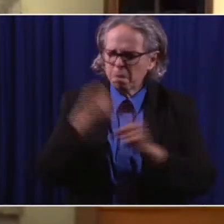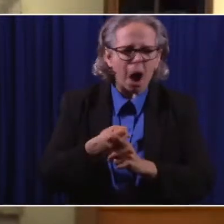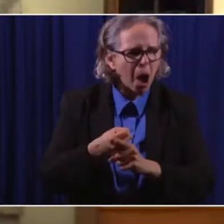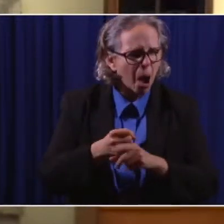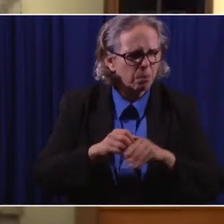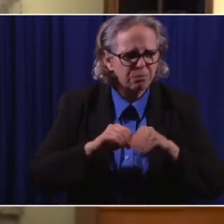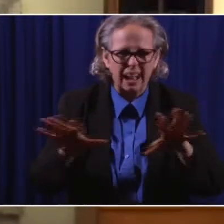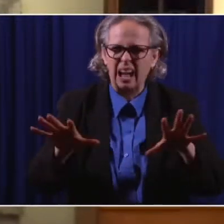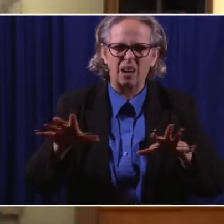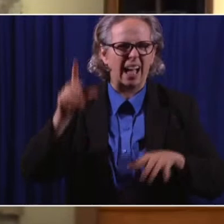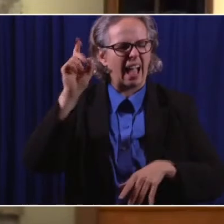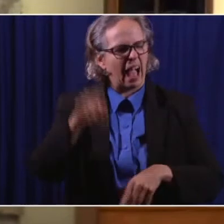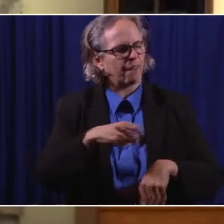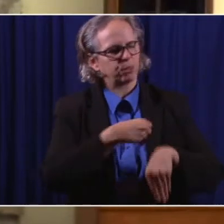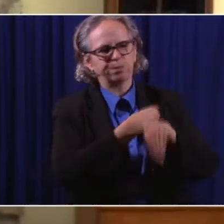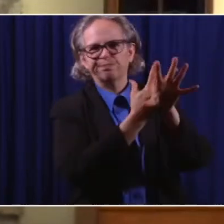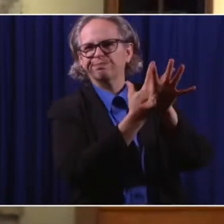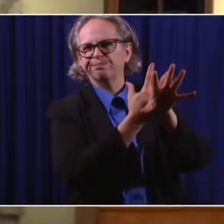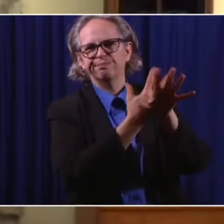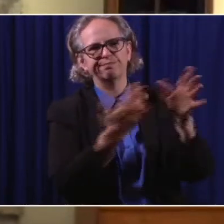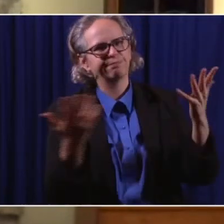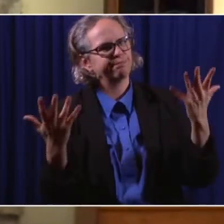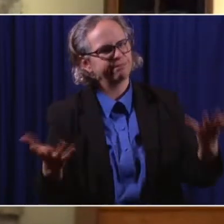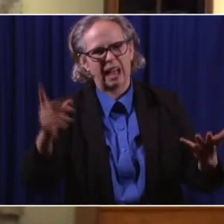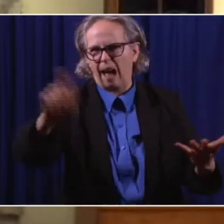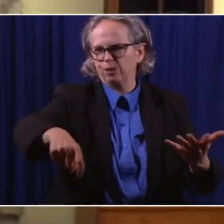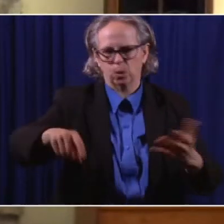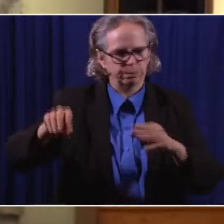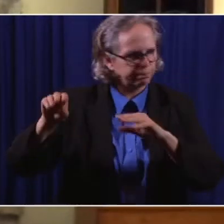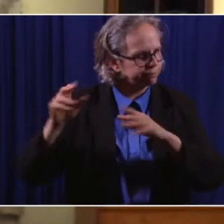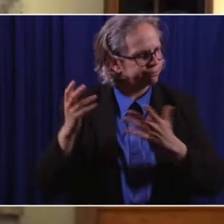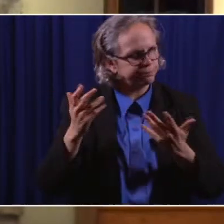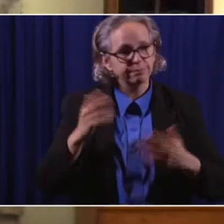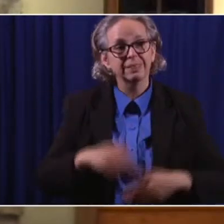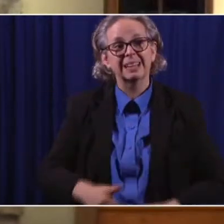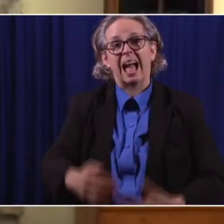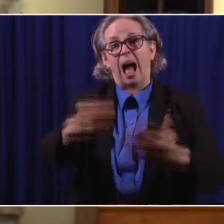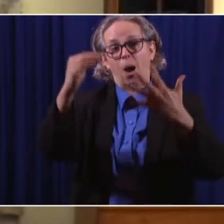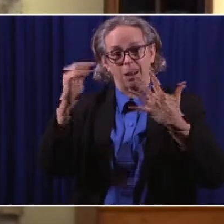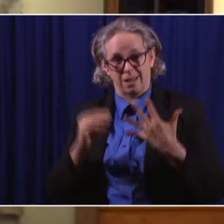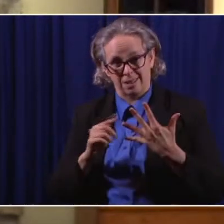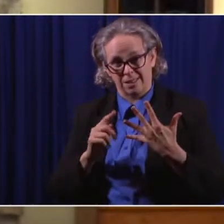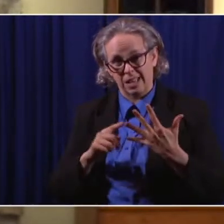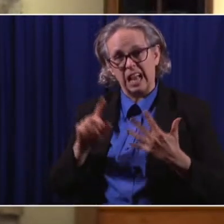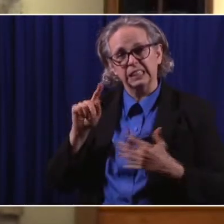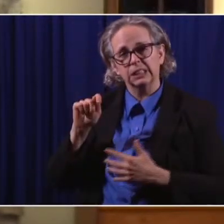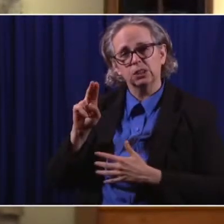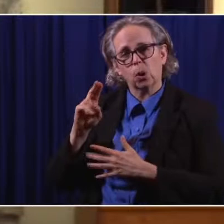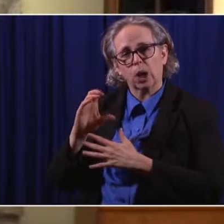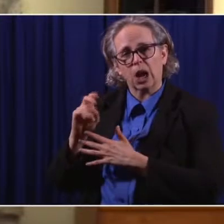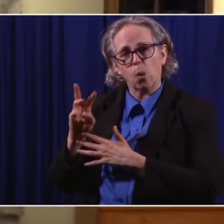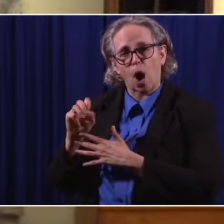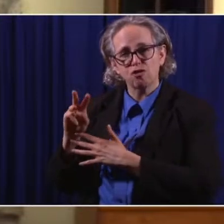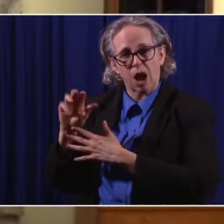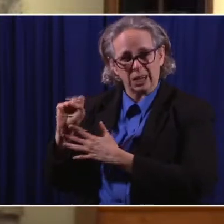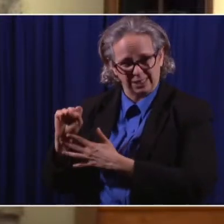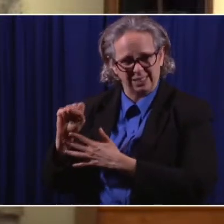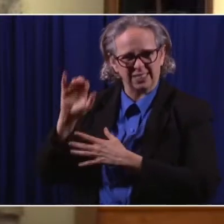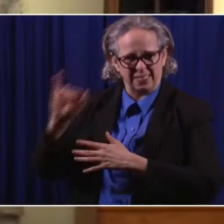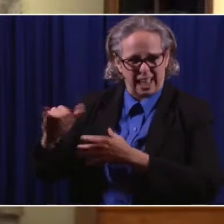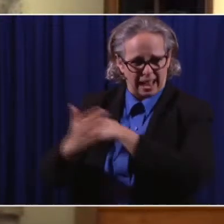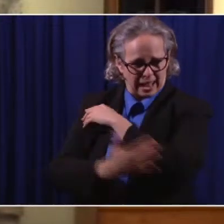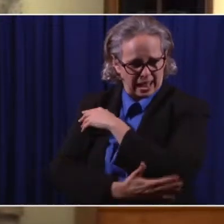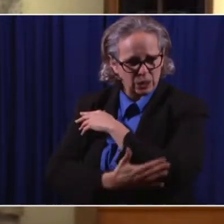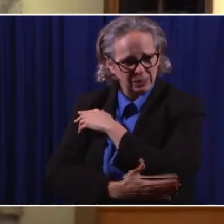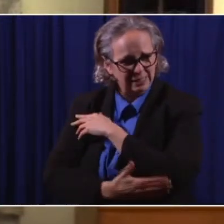sense. So they are going remote. Let's turn to Tuscarawas County. They're red for the first time this week. They're at a fairly high